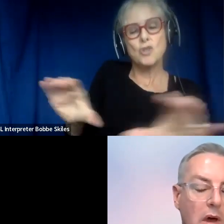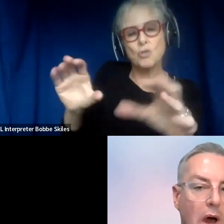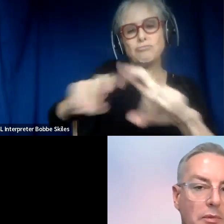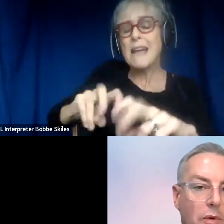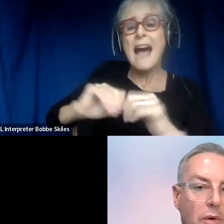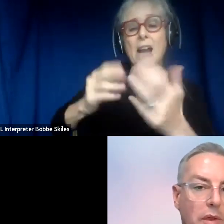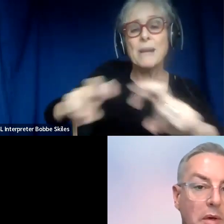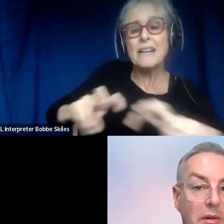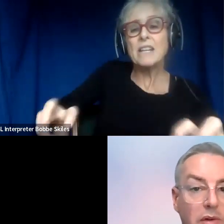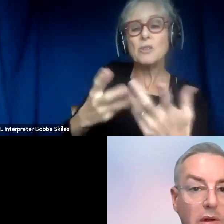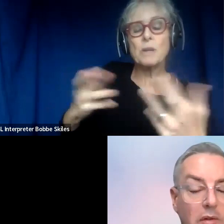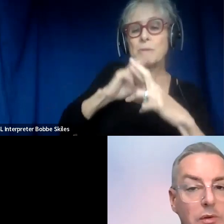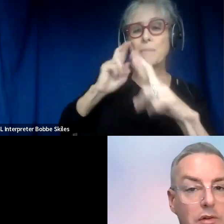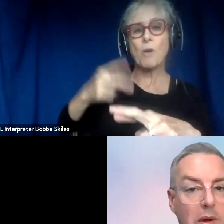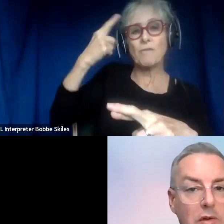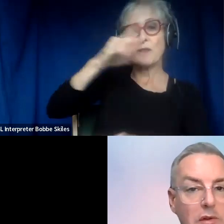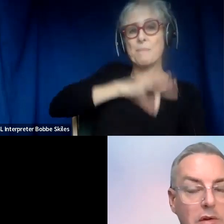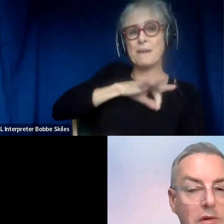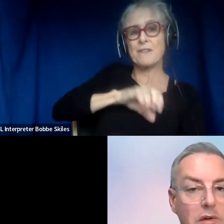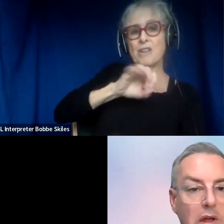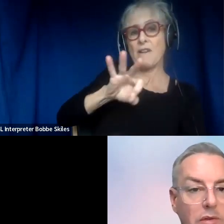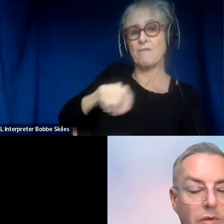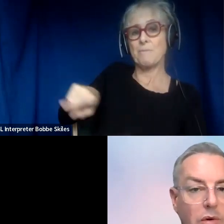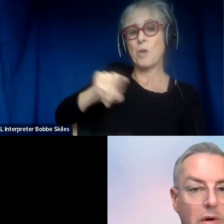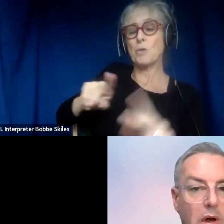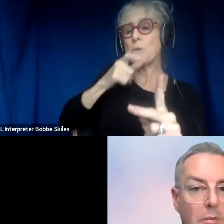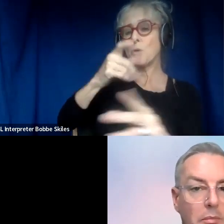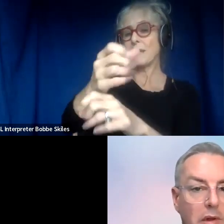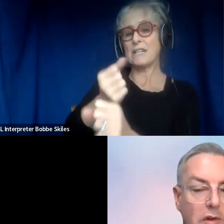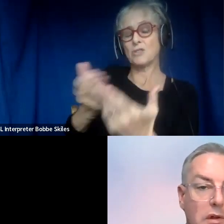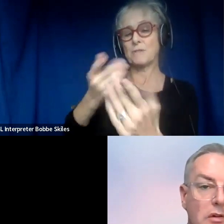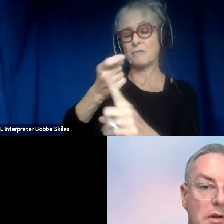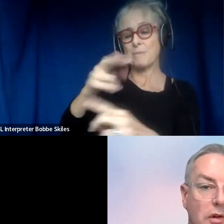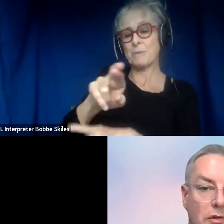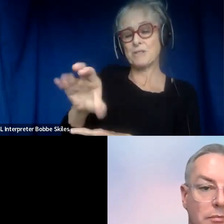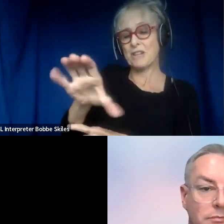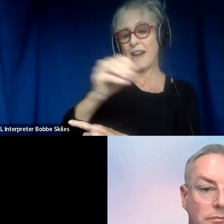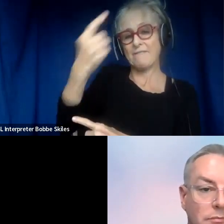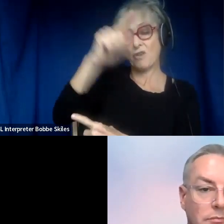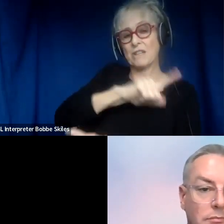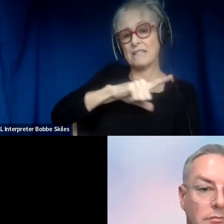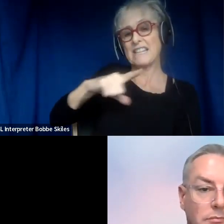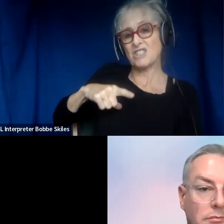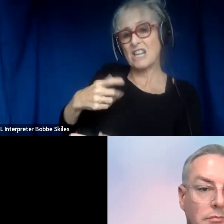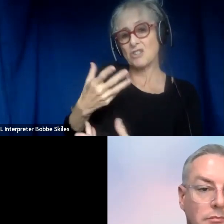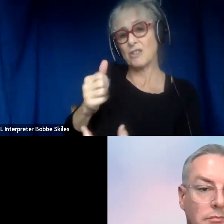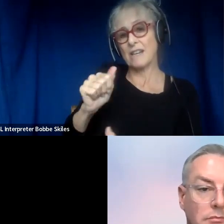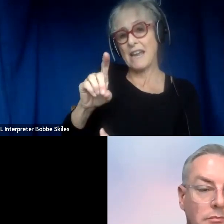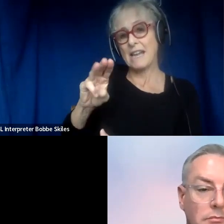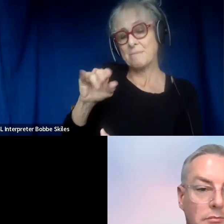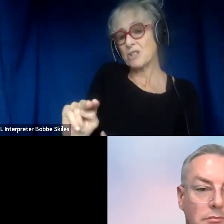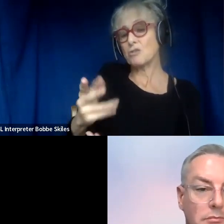out for the benefit of those served by regional centers and for the legislature administration.